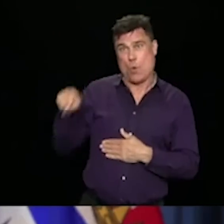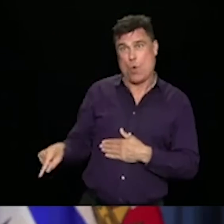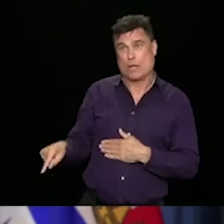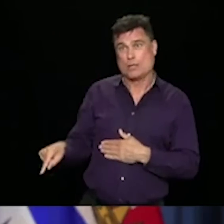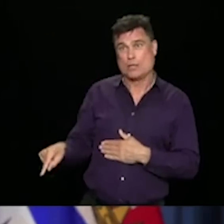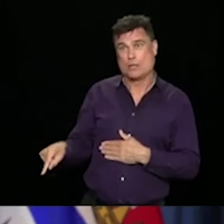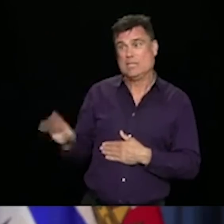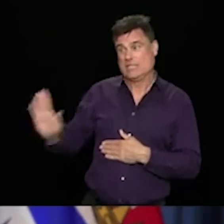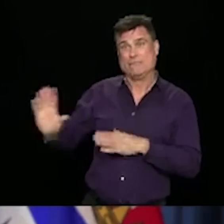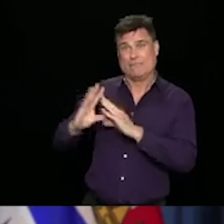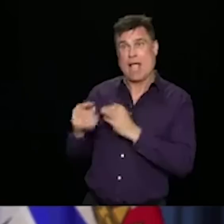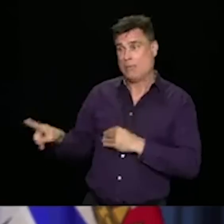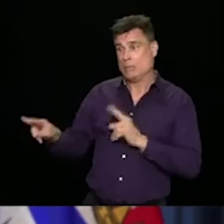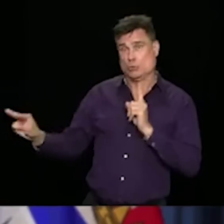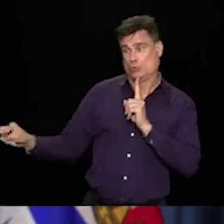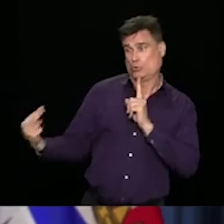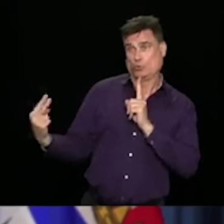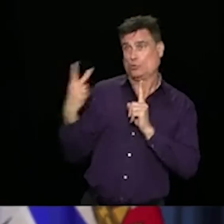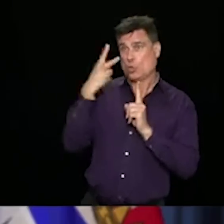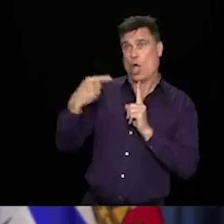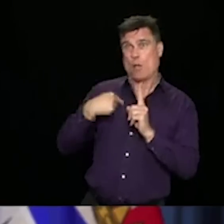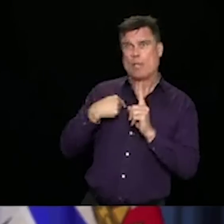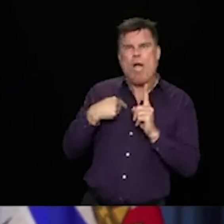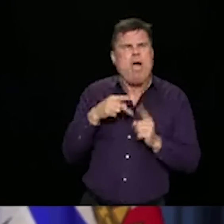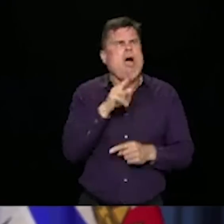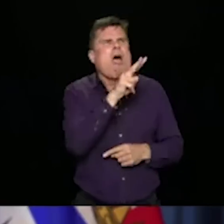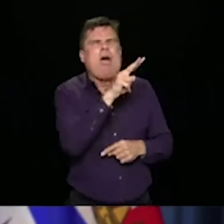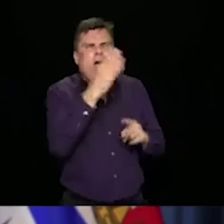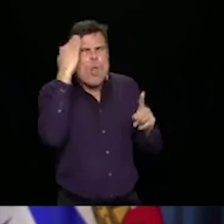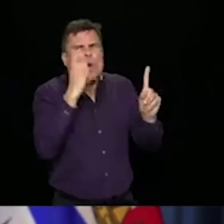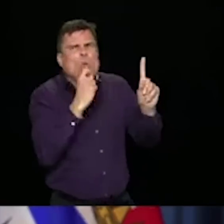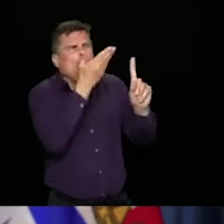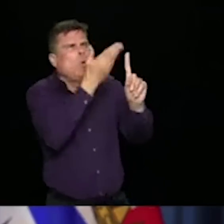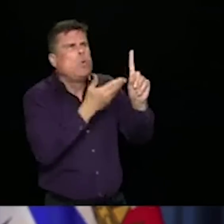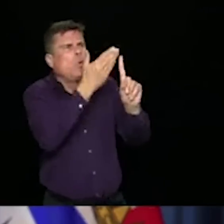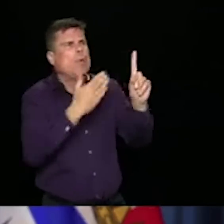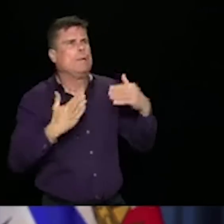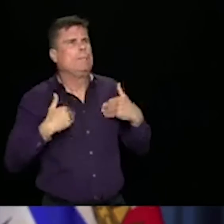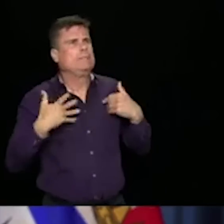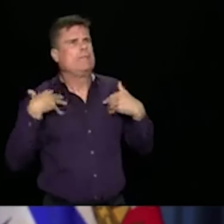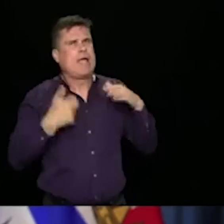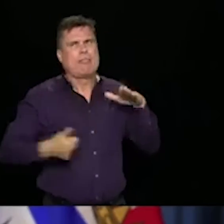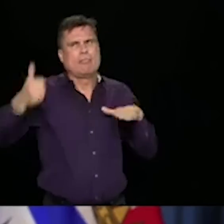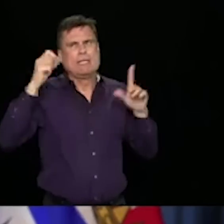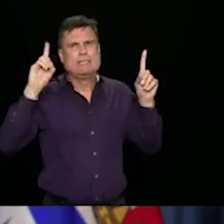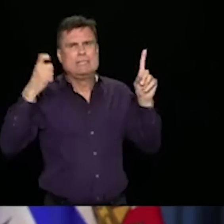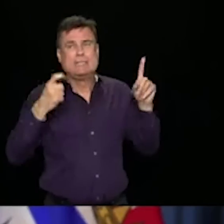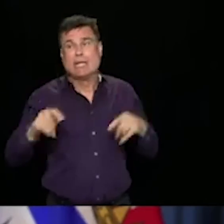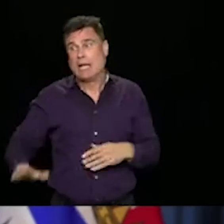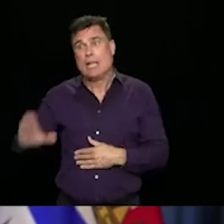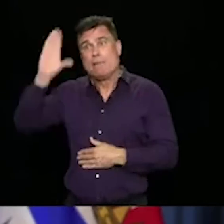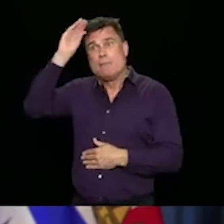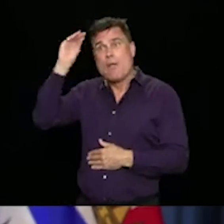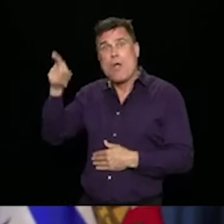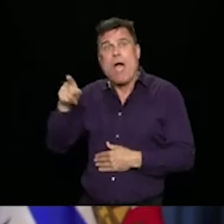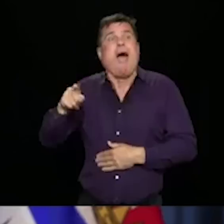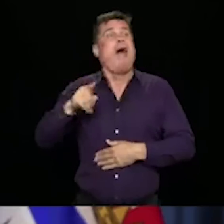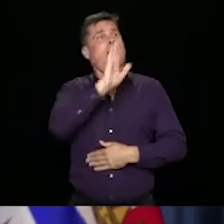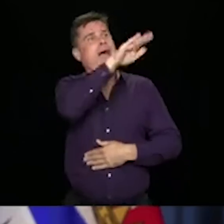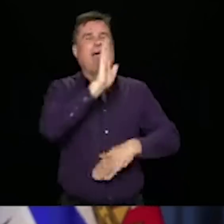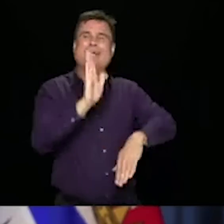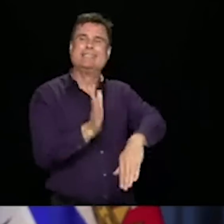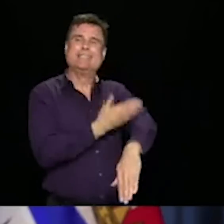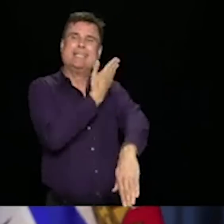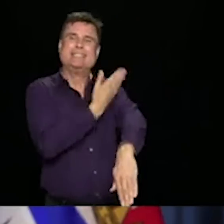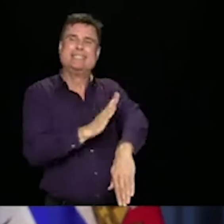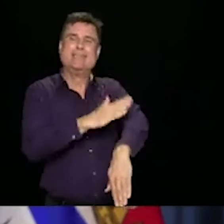and a lot of caring. Mostly, it should be said, Keith, I've mainly been going to grocery stores and to